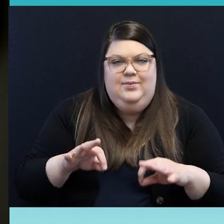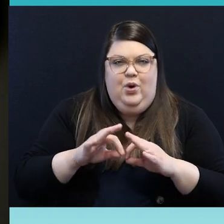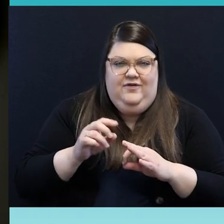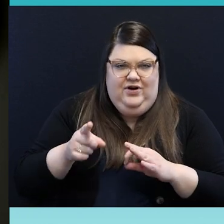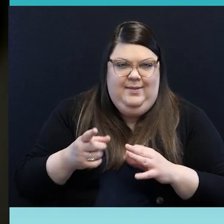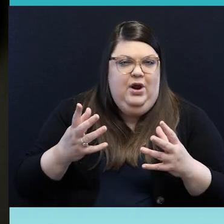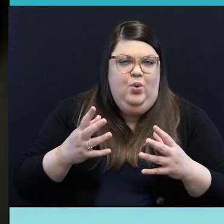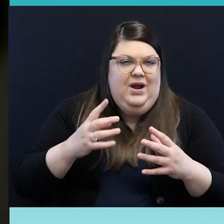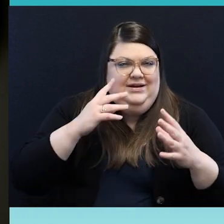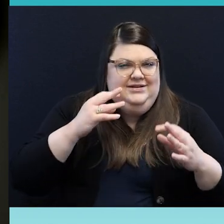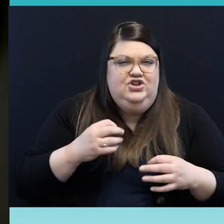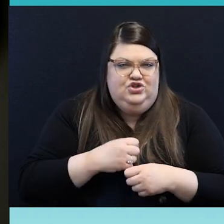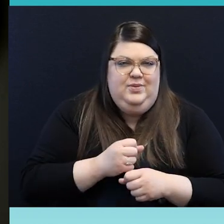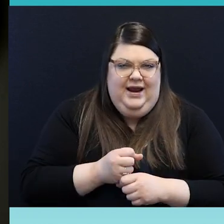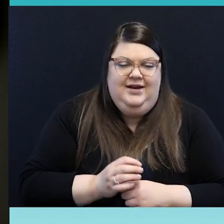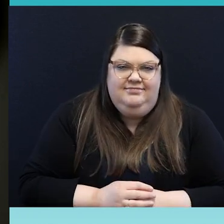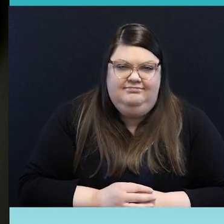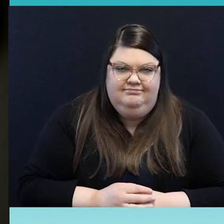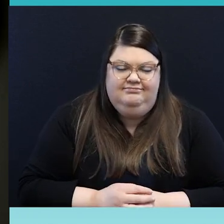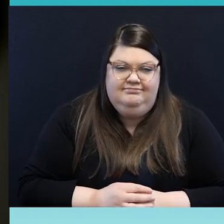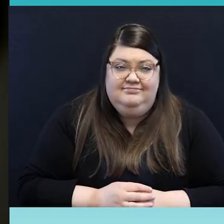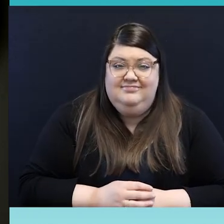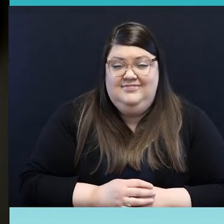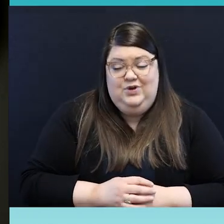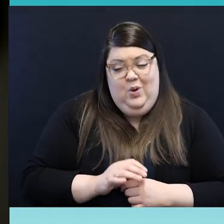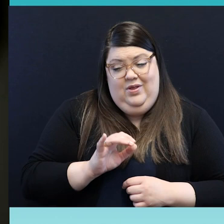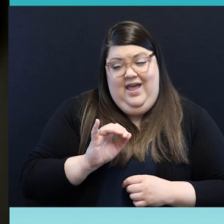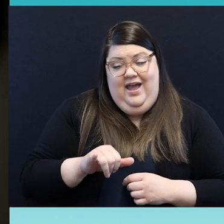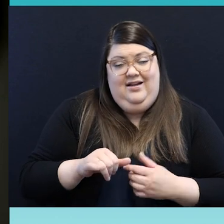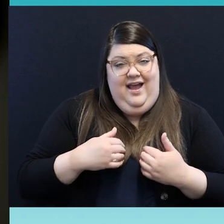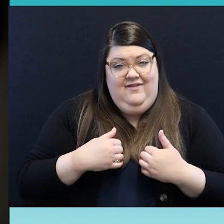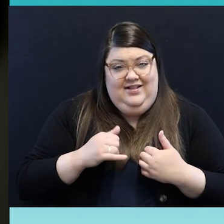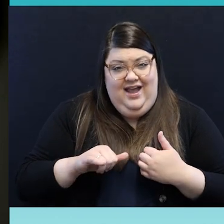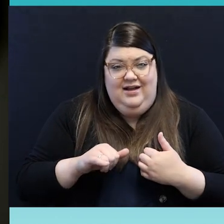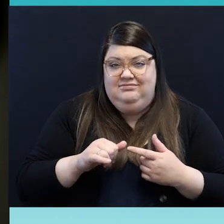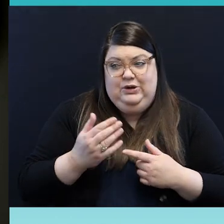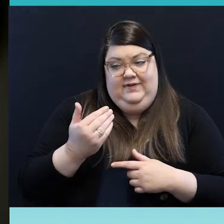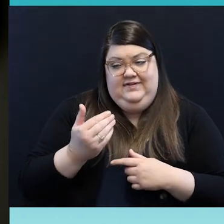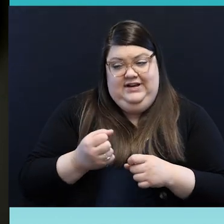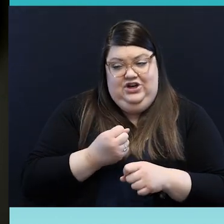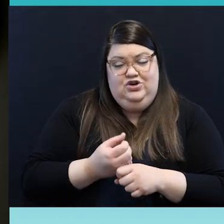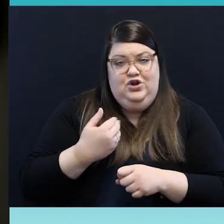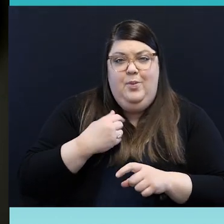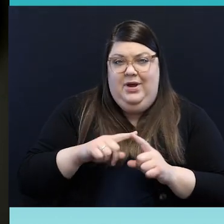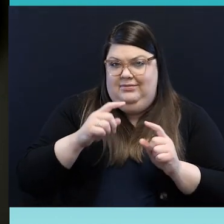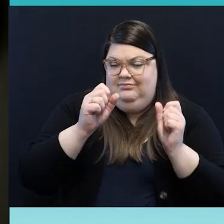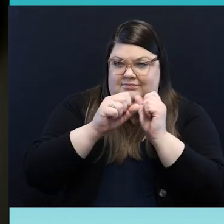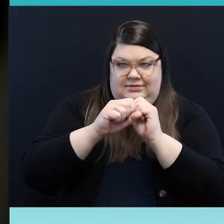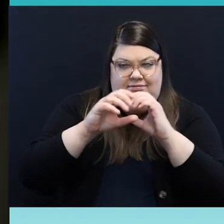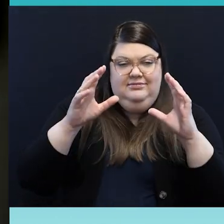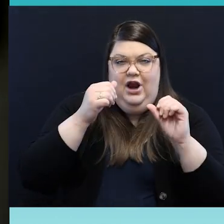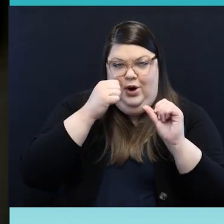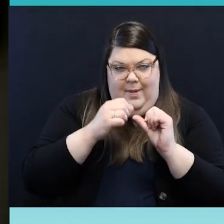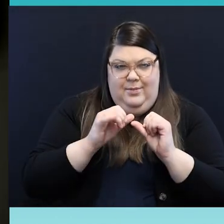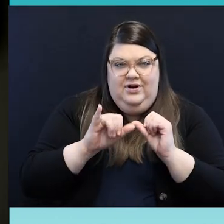made. And having that, and this was 15 plus years ago, that story, but I can remember it so clearly, is